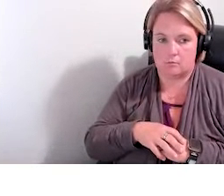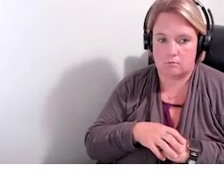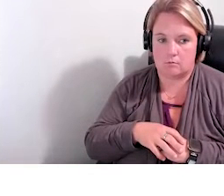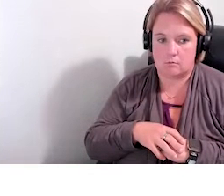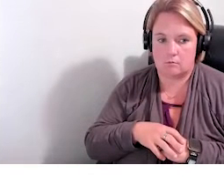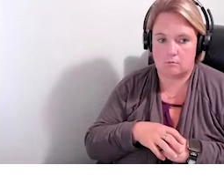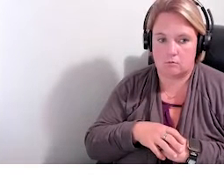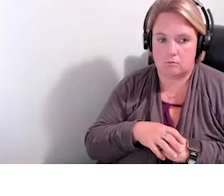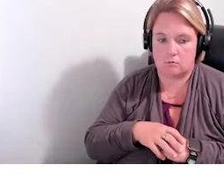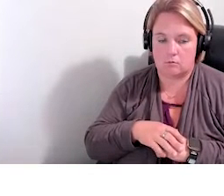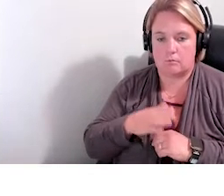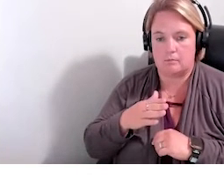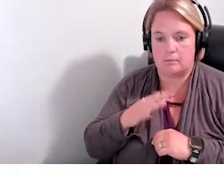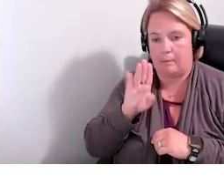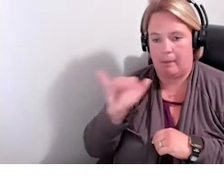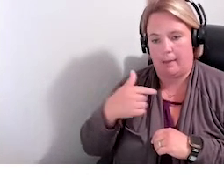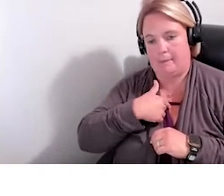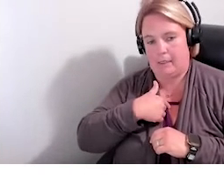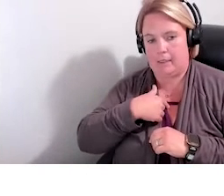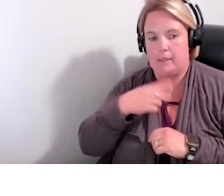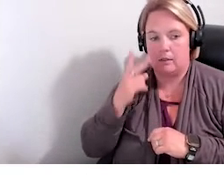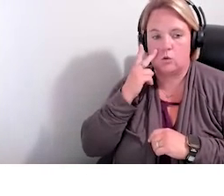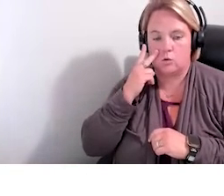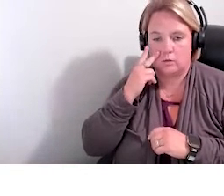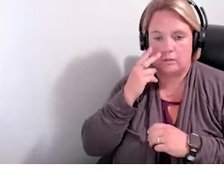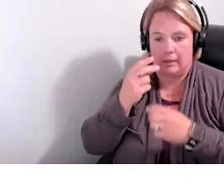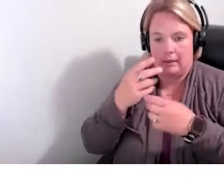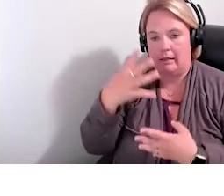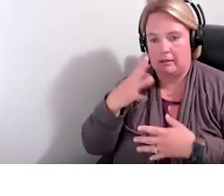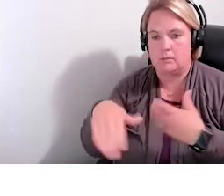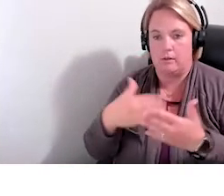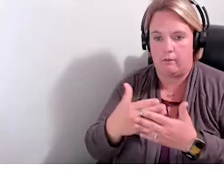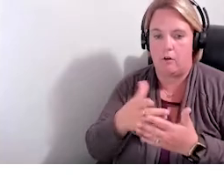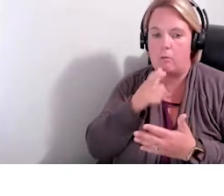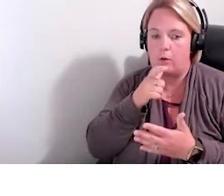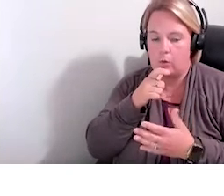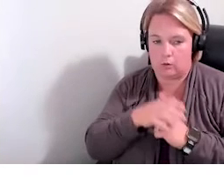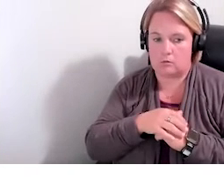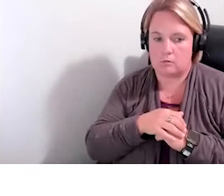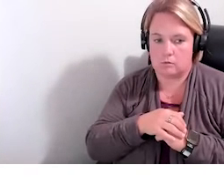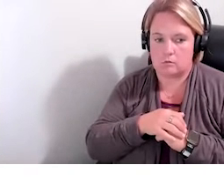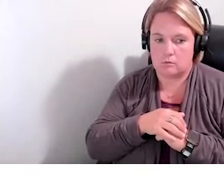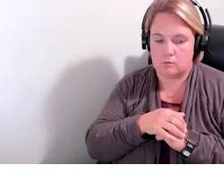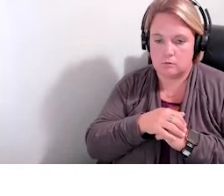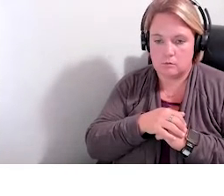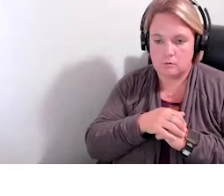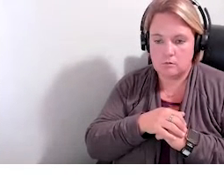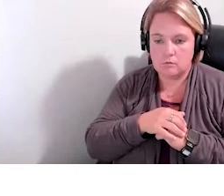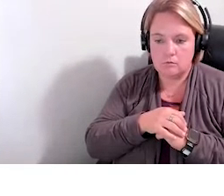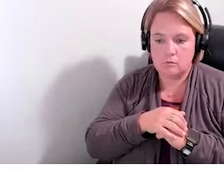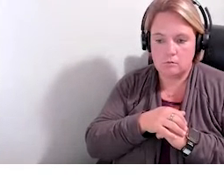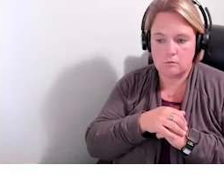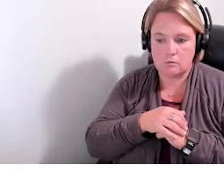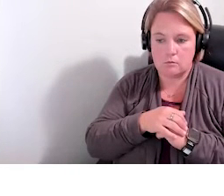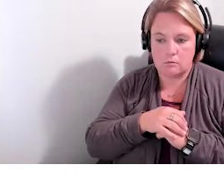for you by yourself. And then you will see the list of all the flags that you have raised for all your classes. And then if